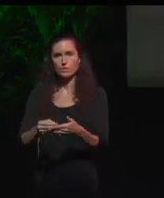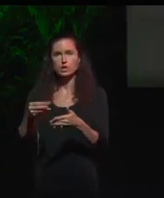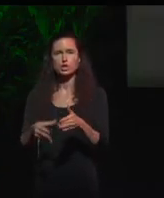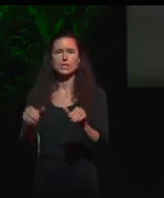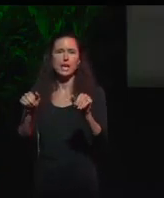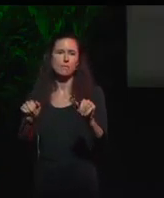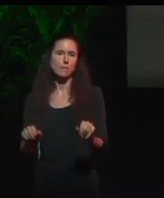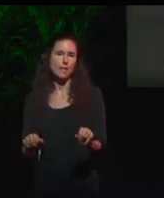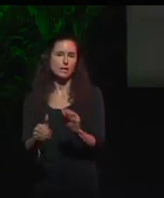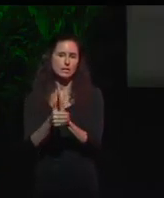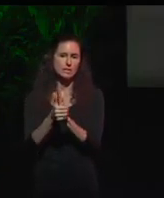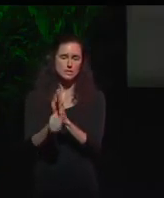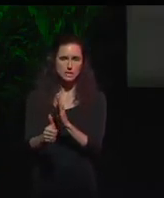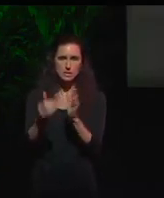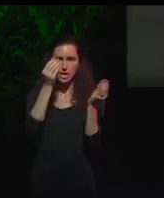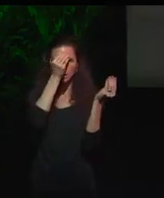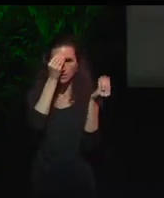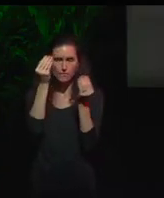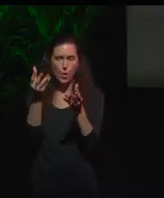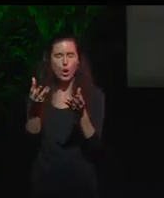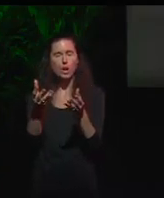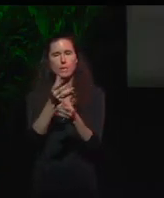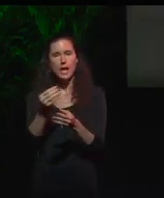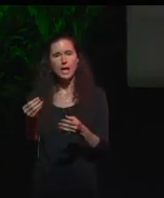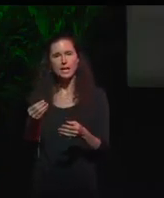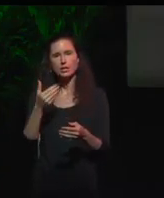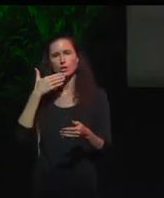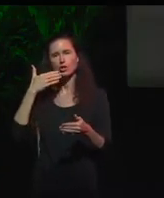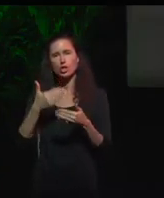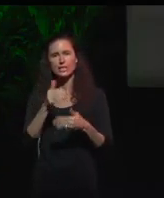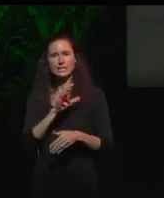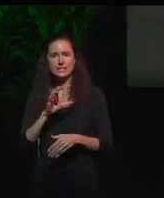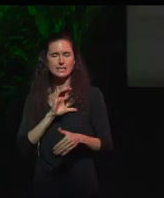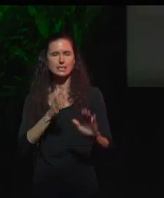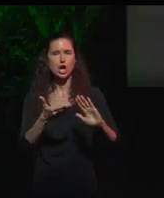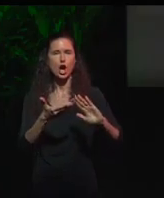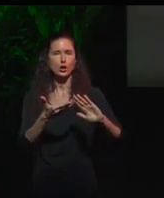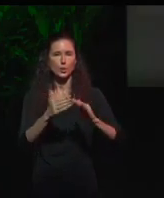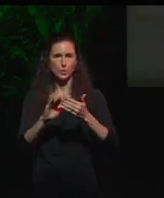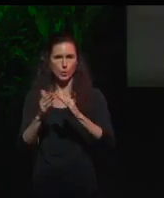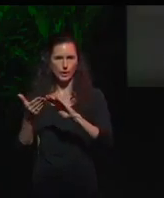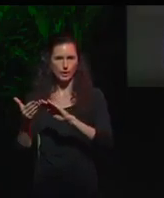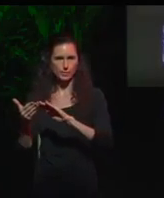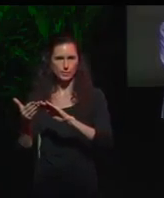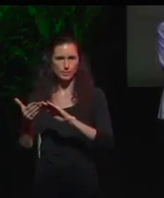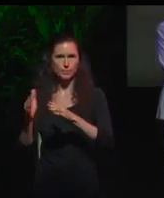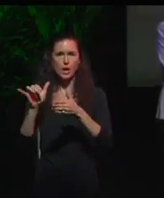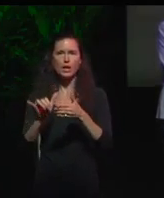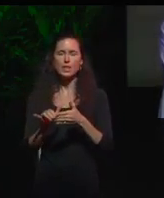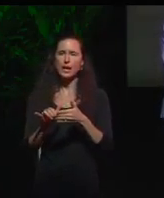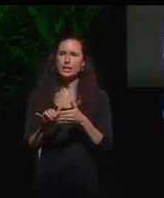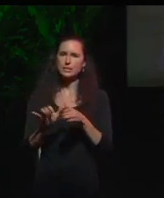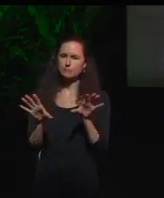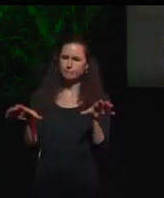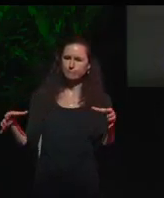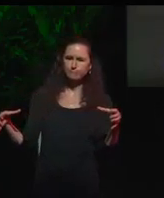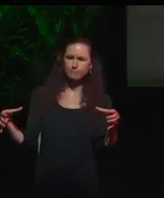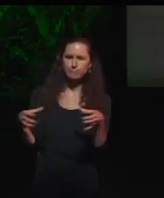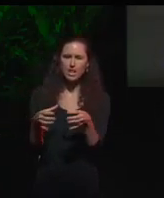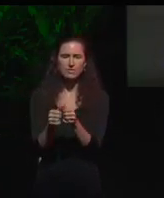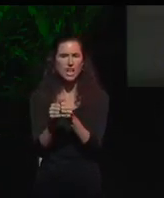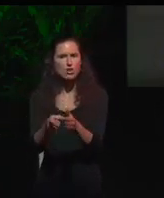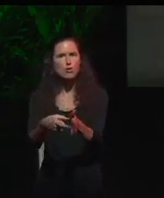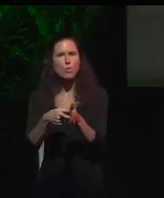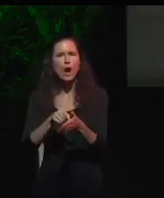as informed and productive citizens in our community. So this is a collective action. It takes all of